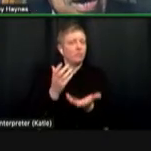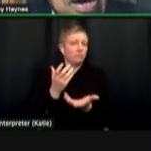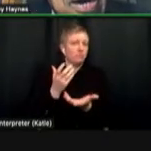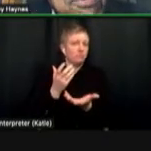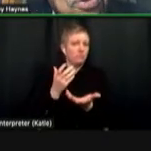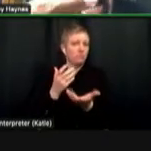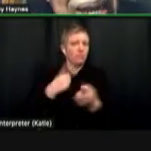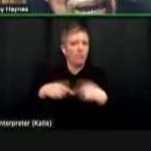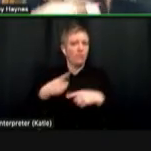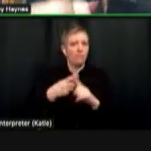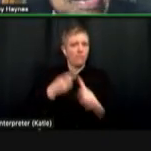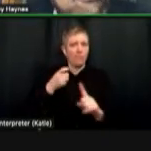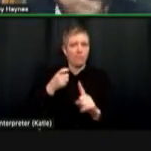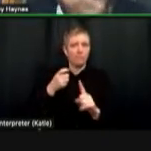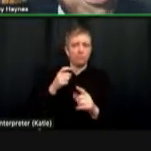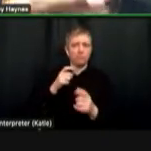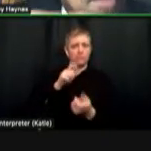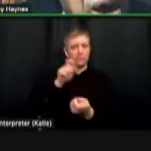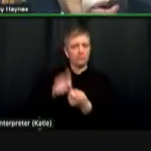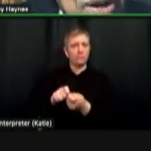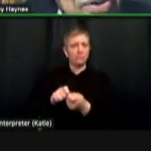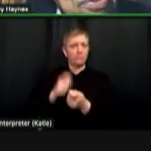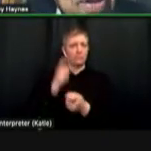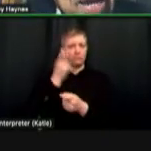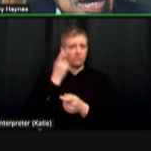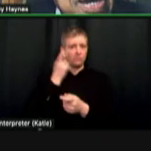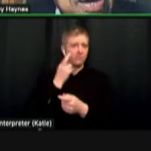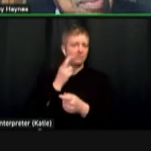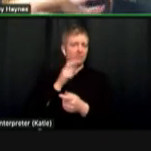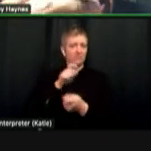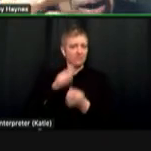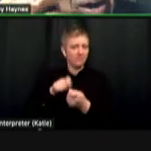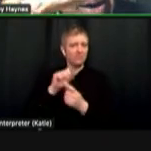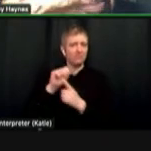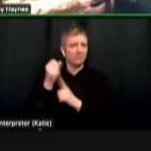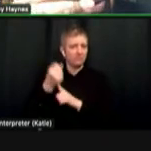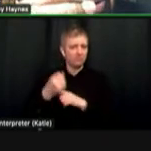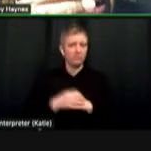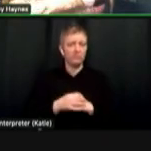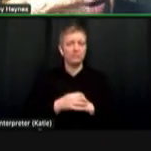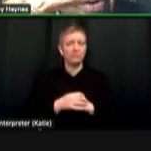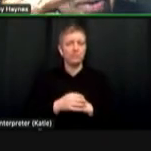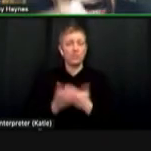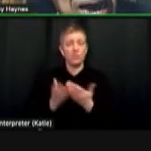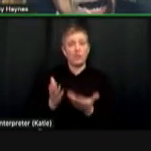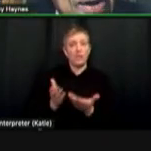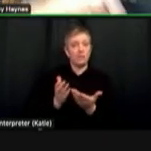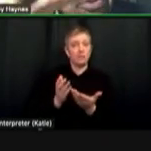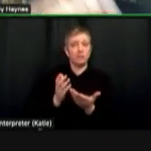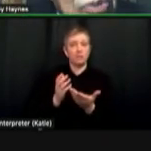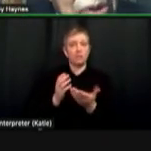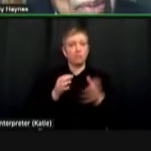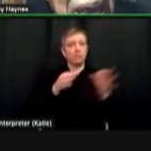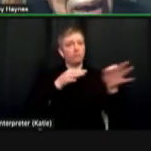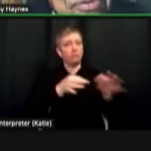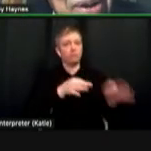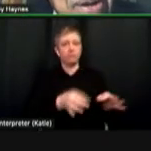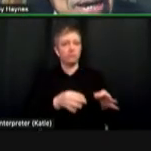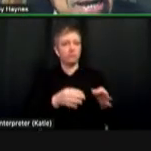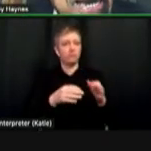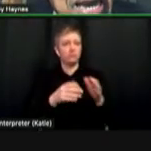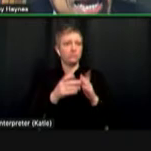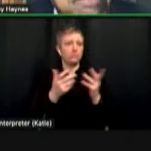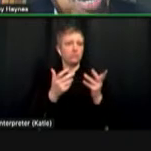and training didn't just come out of the blue sky or dropped from the